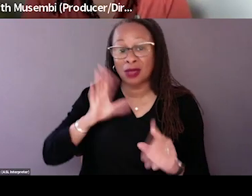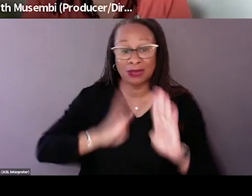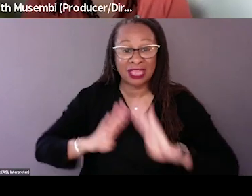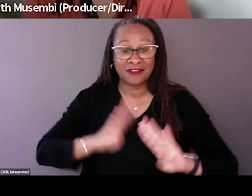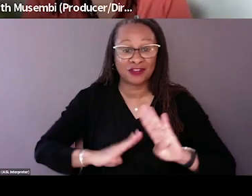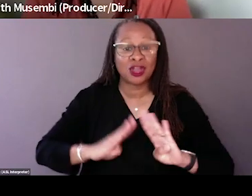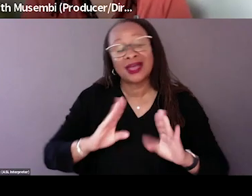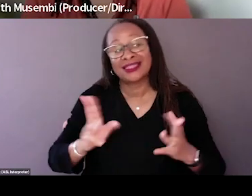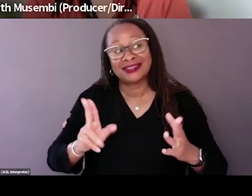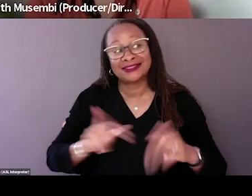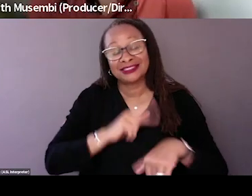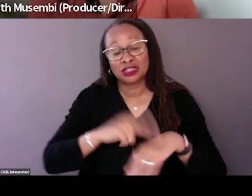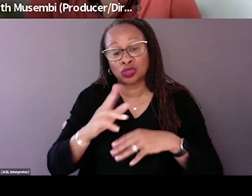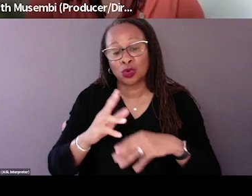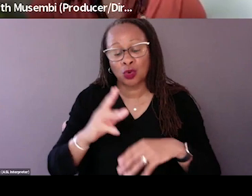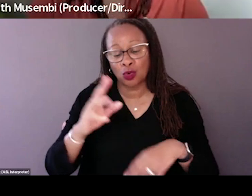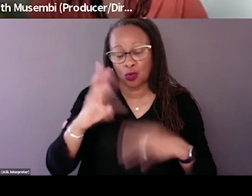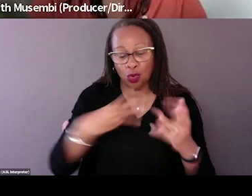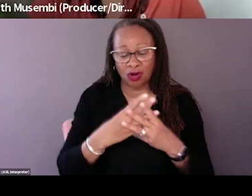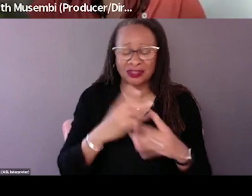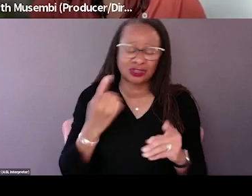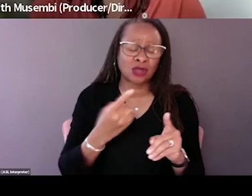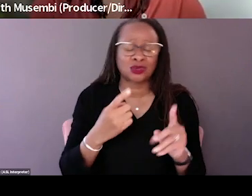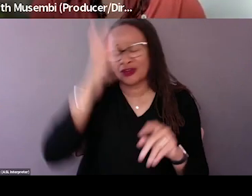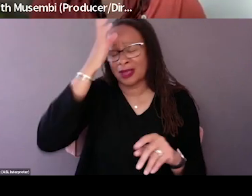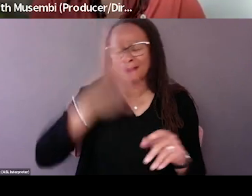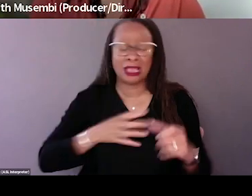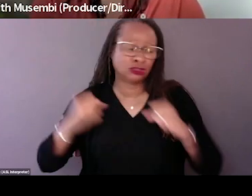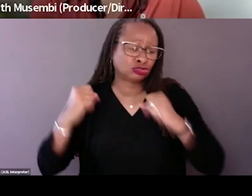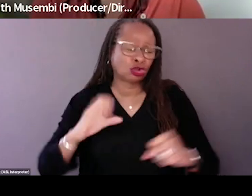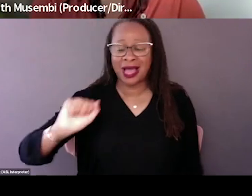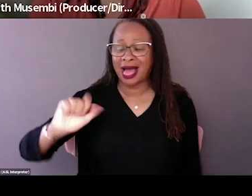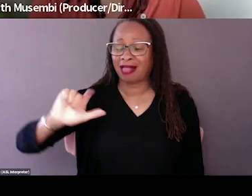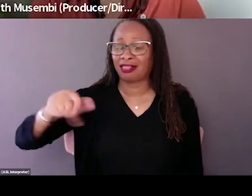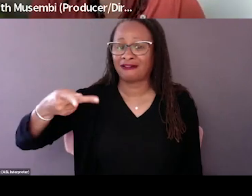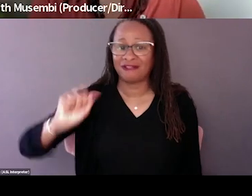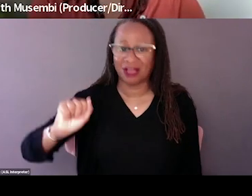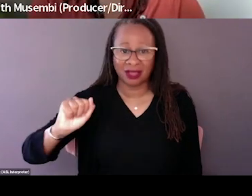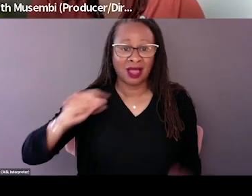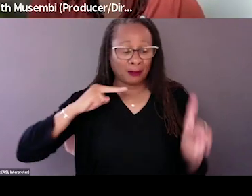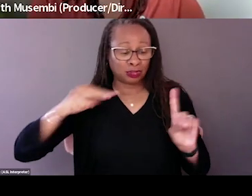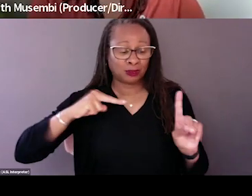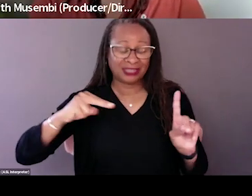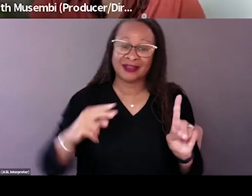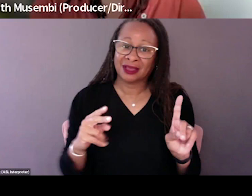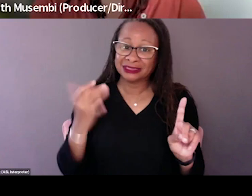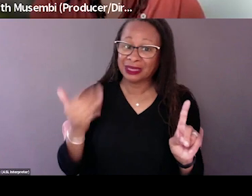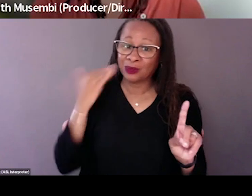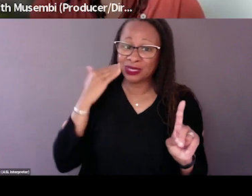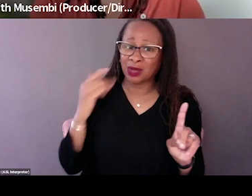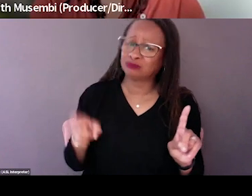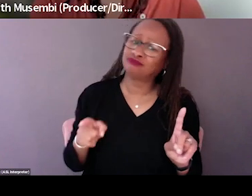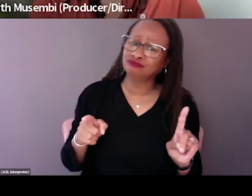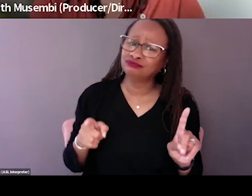very alpha male skewed lens in which we looked at animal behavior, and we now know that that is just not the case. That animal societies like